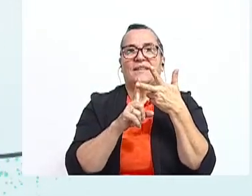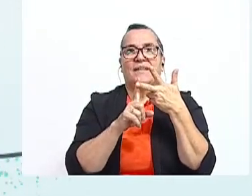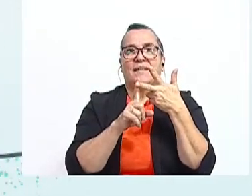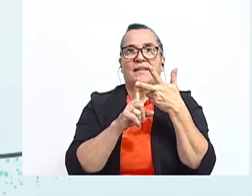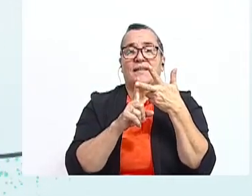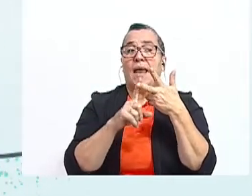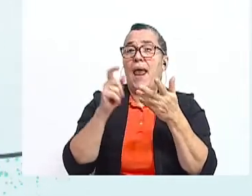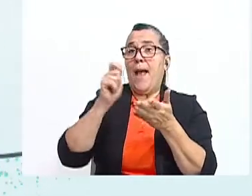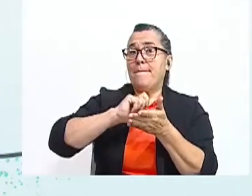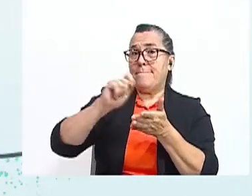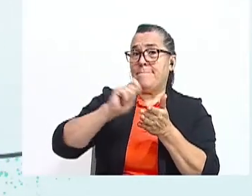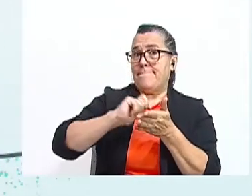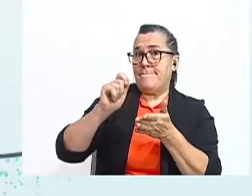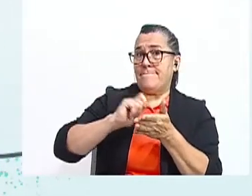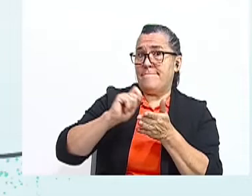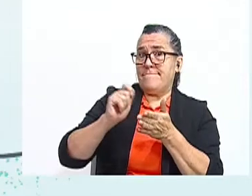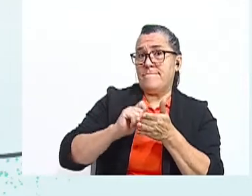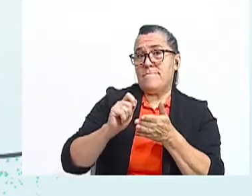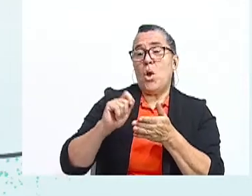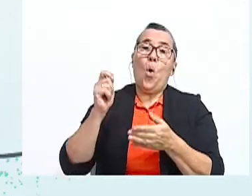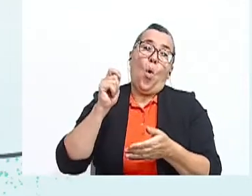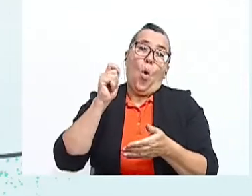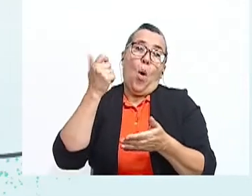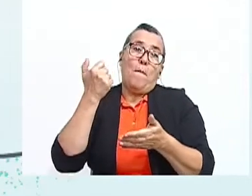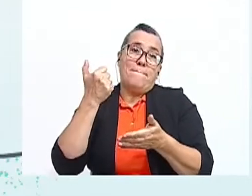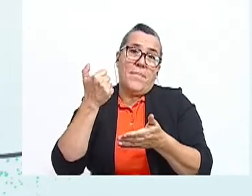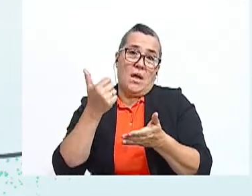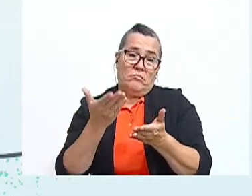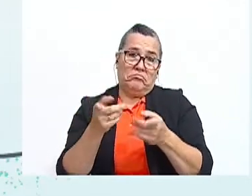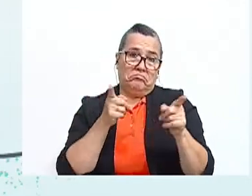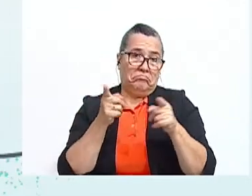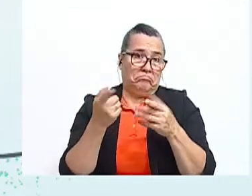a pencil or a pen.